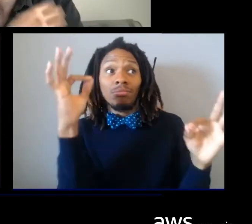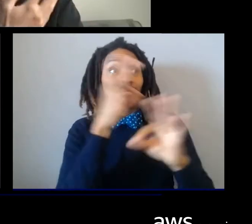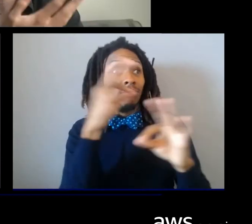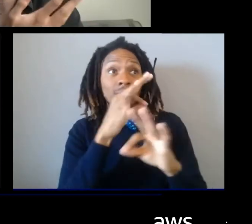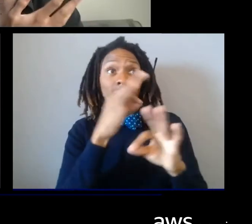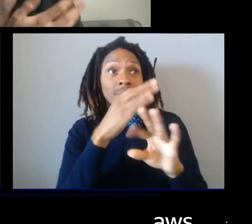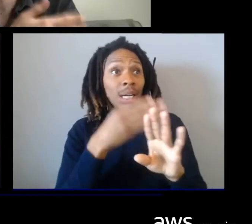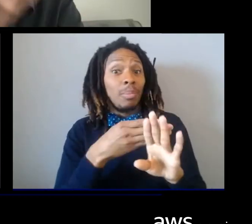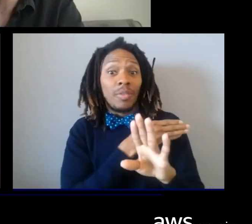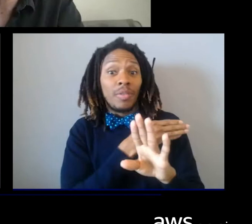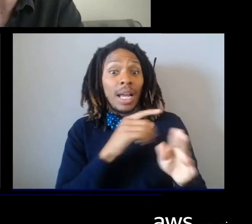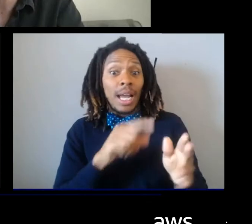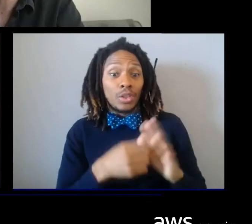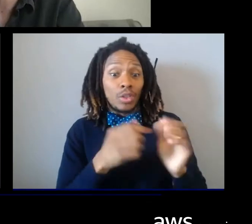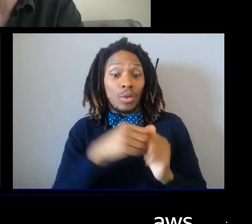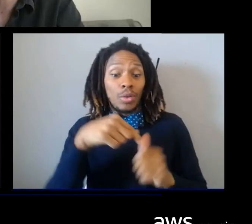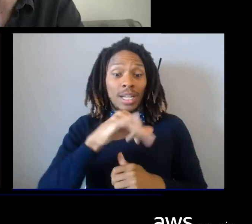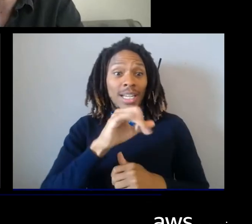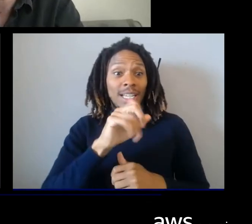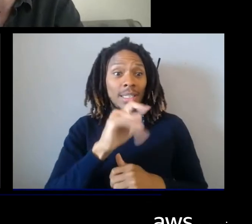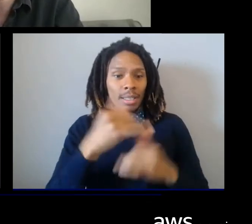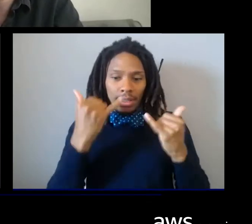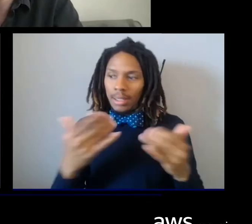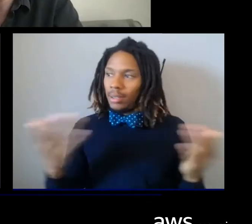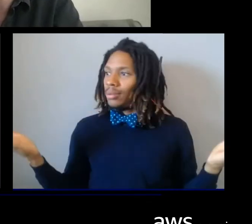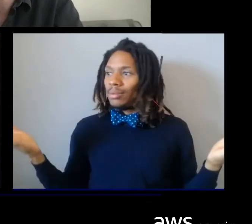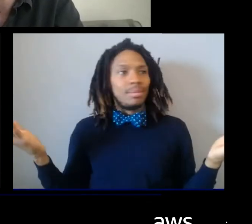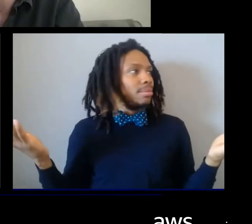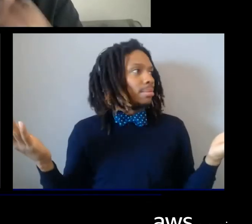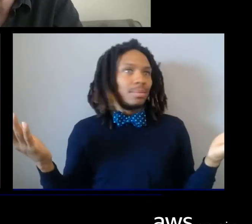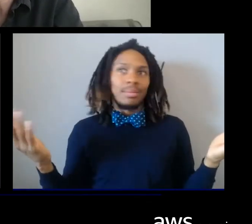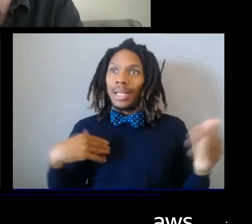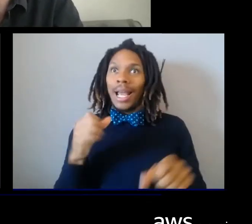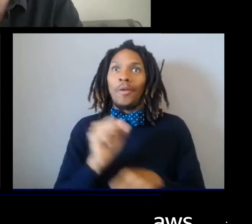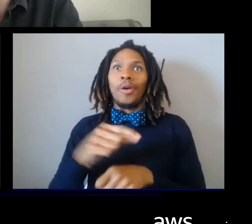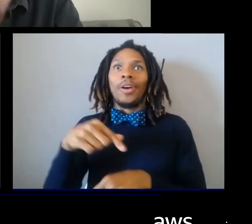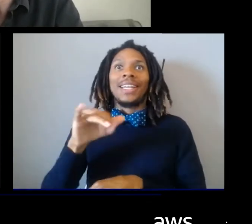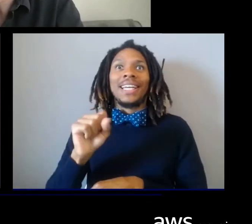and I started with Qiskit, and here I am. I work at Qiskit. So